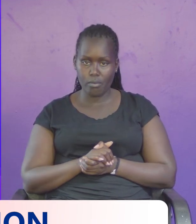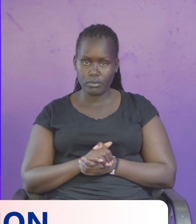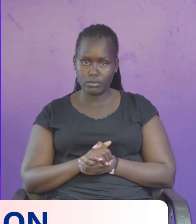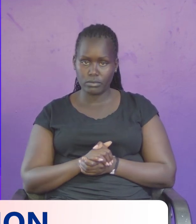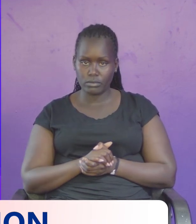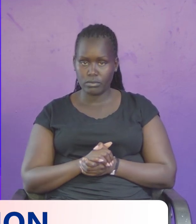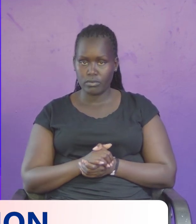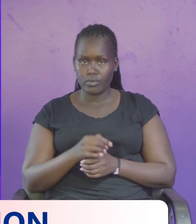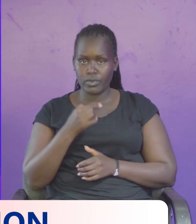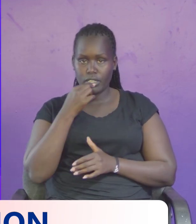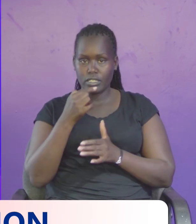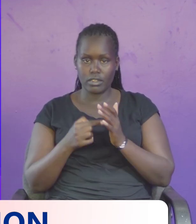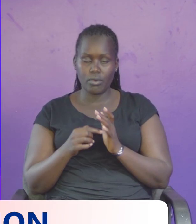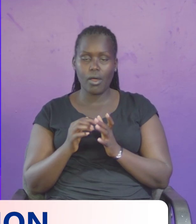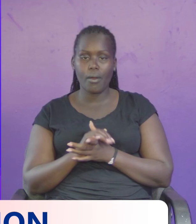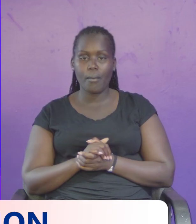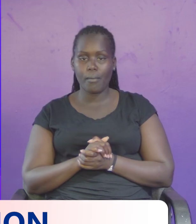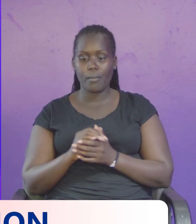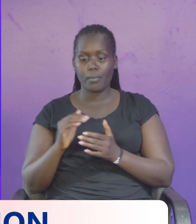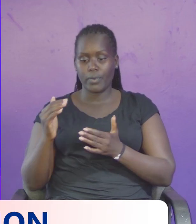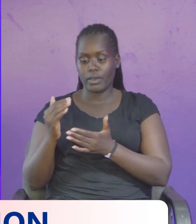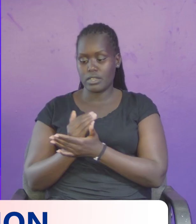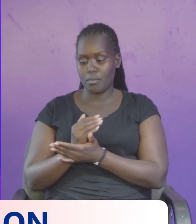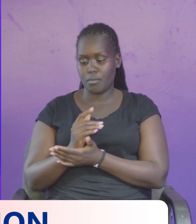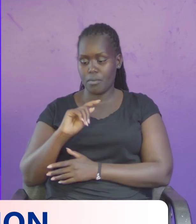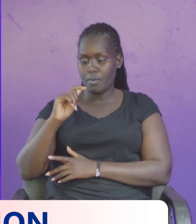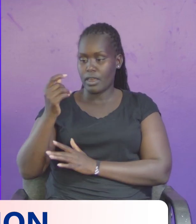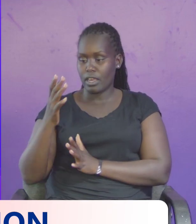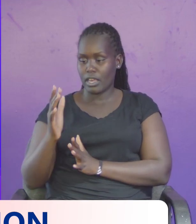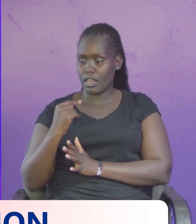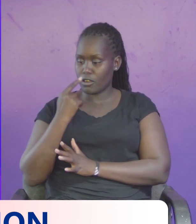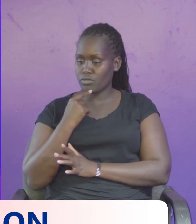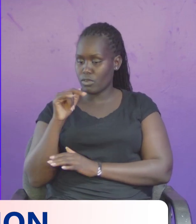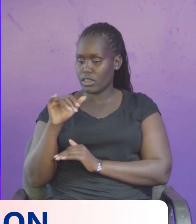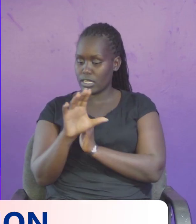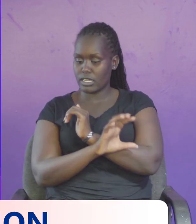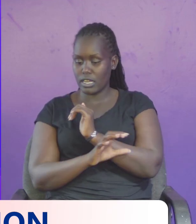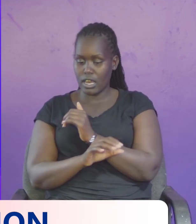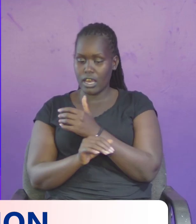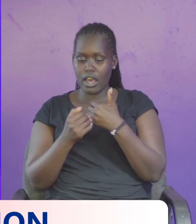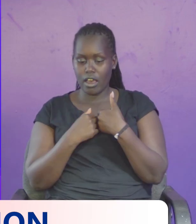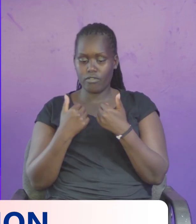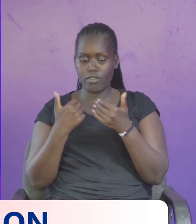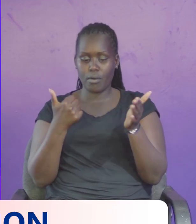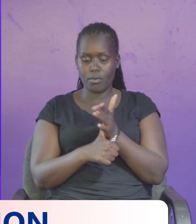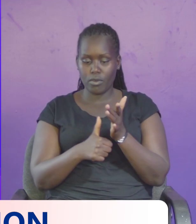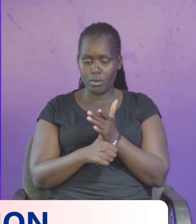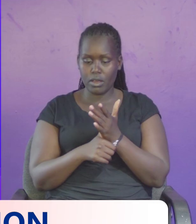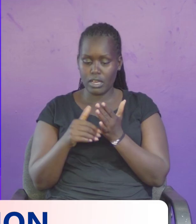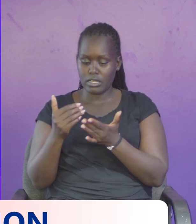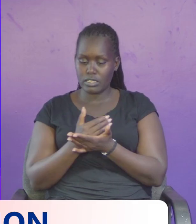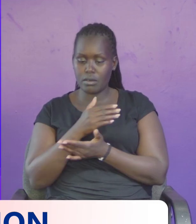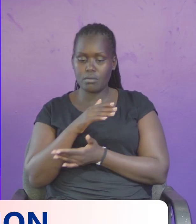It is said that some Kenyans who were in that country faced trouble. Some of them died, and they